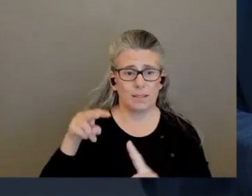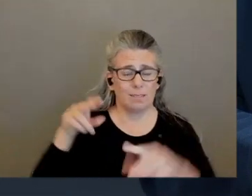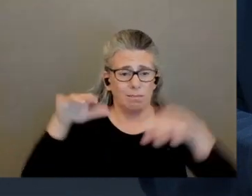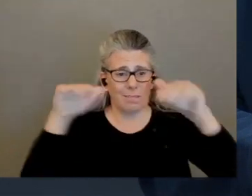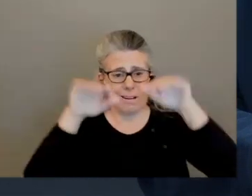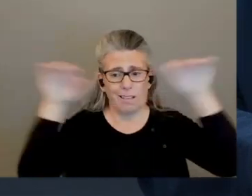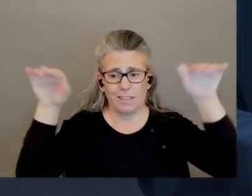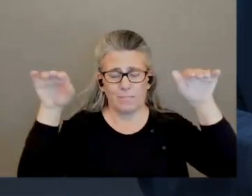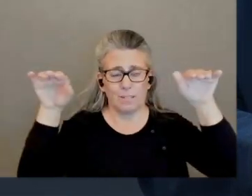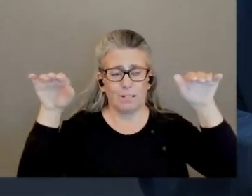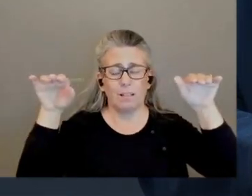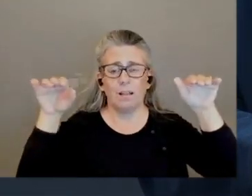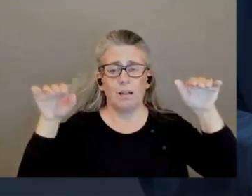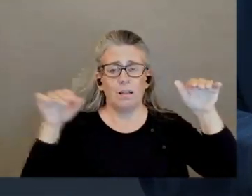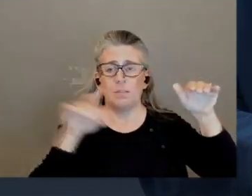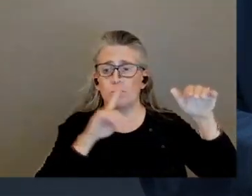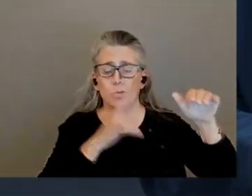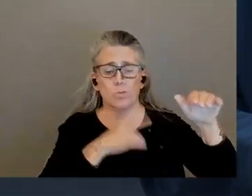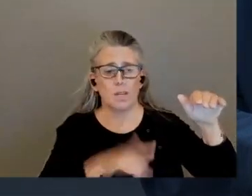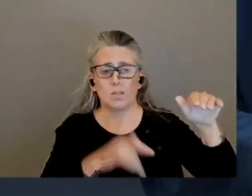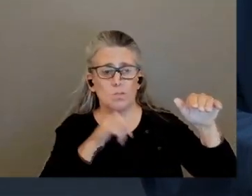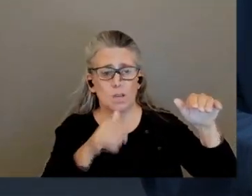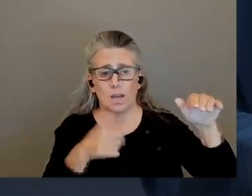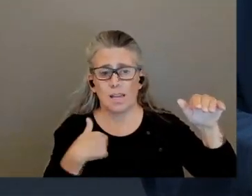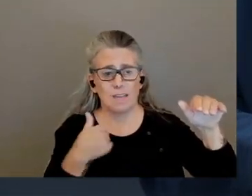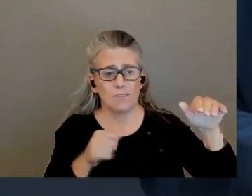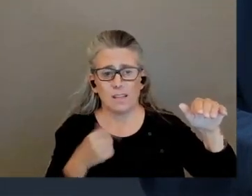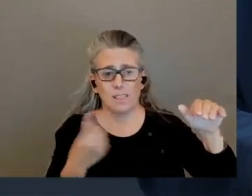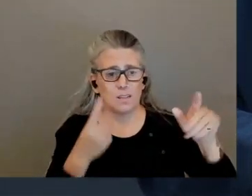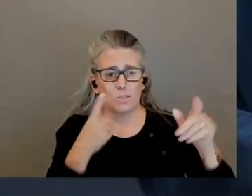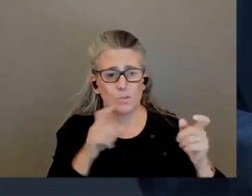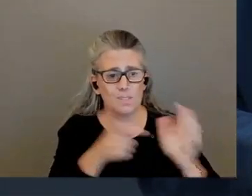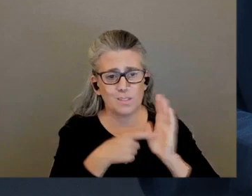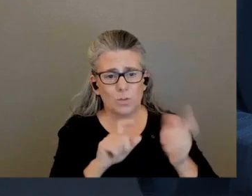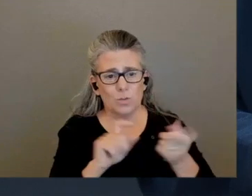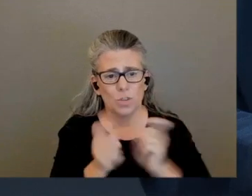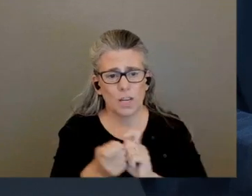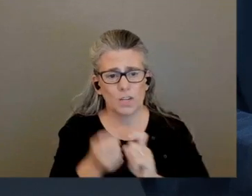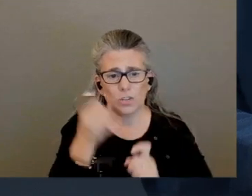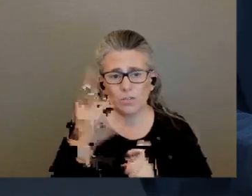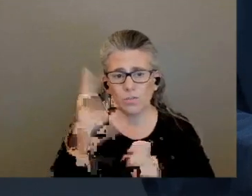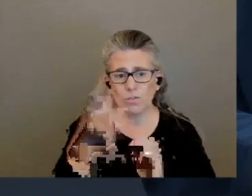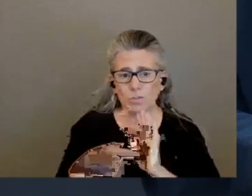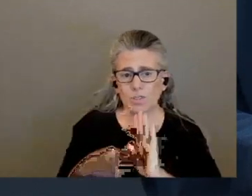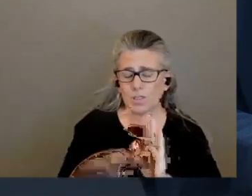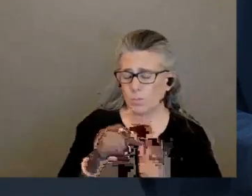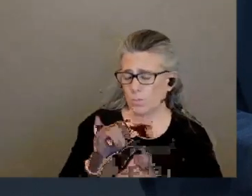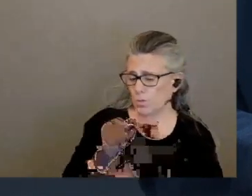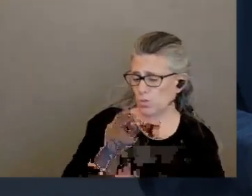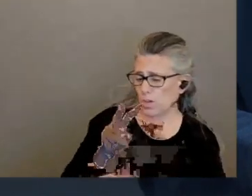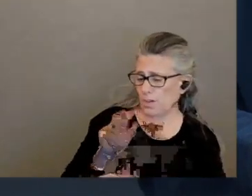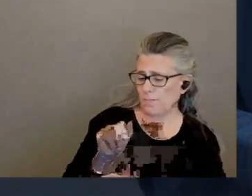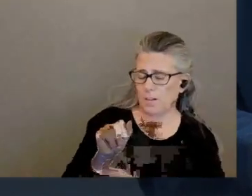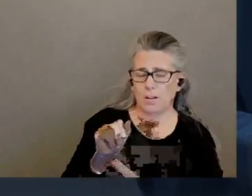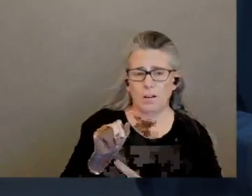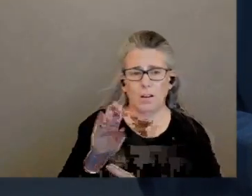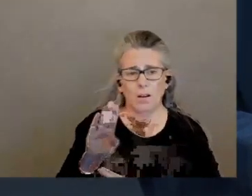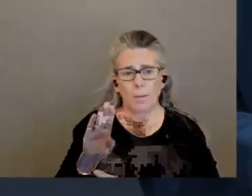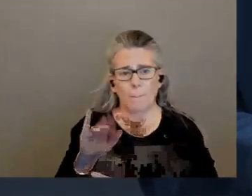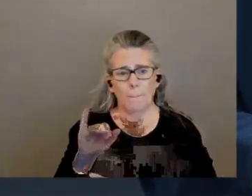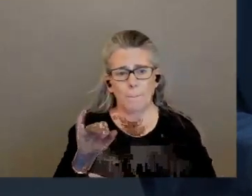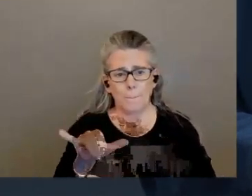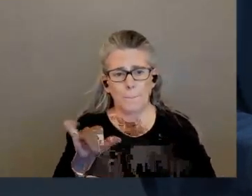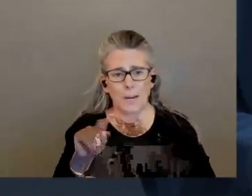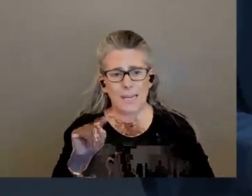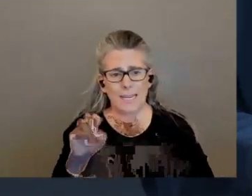anything to change. If you're using Java, the bytecode for a Java application is architecture independent. So the